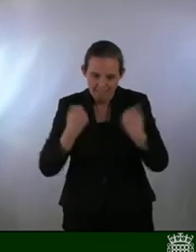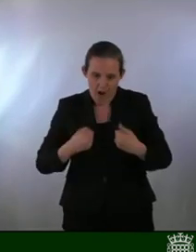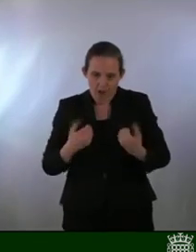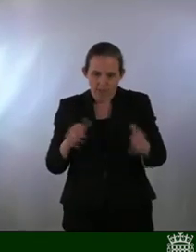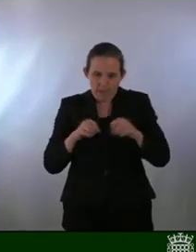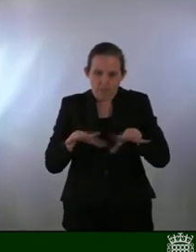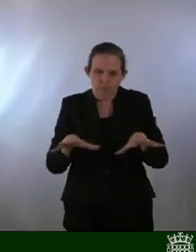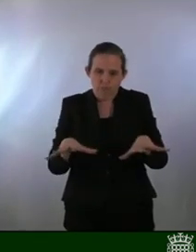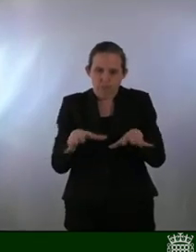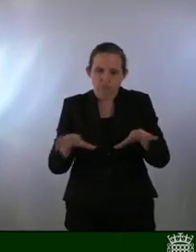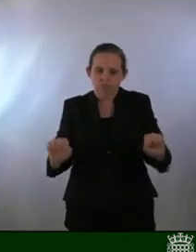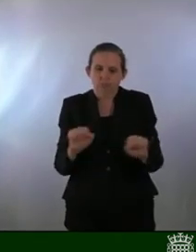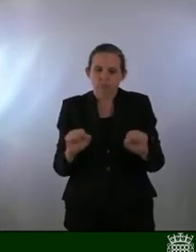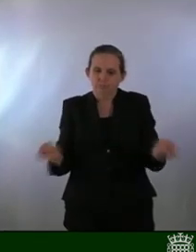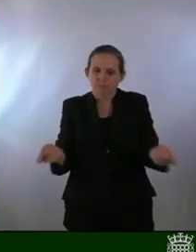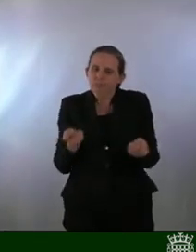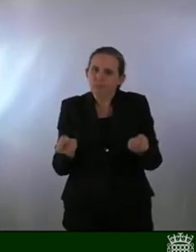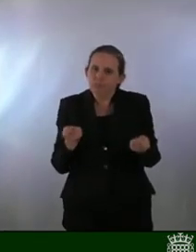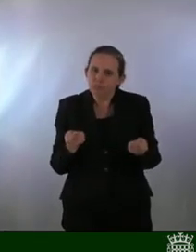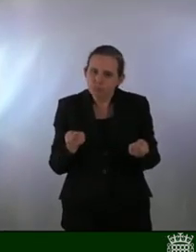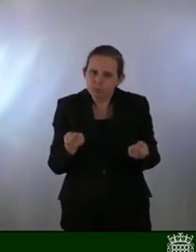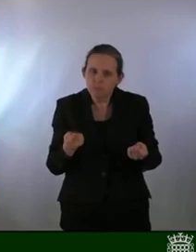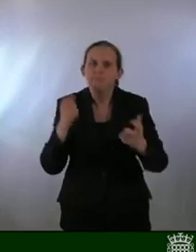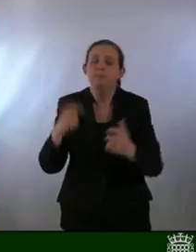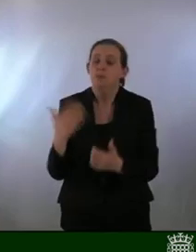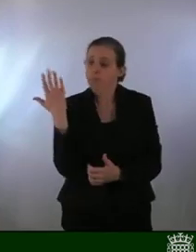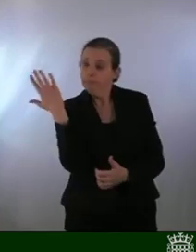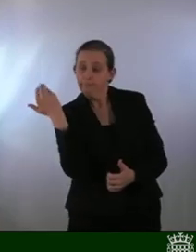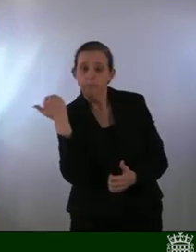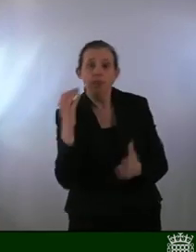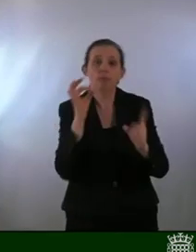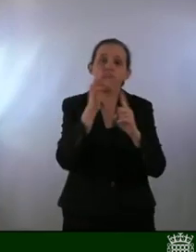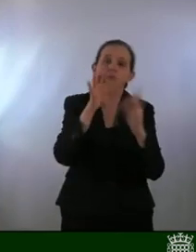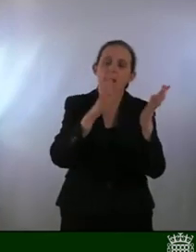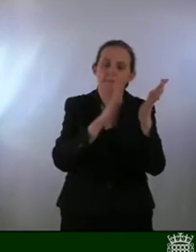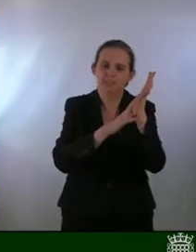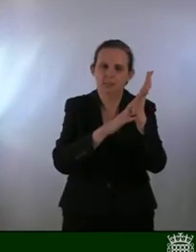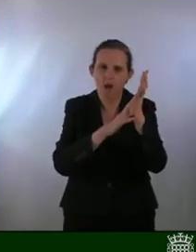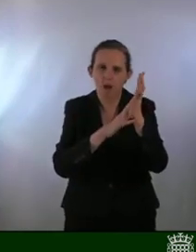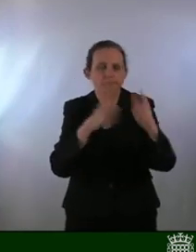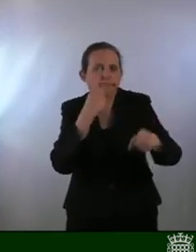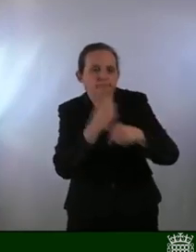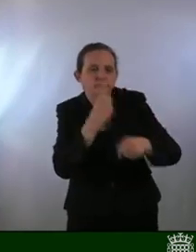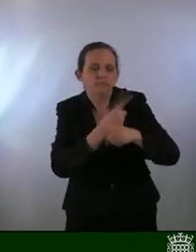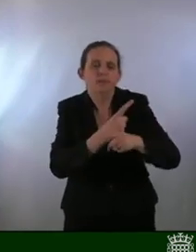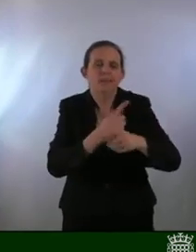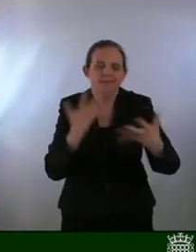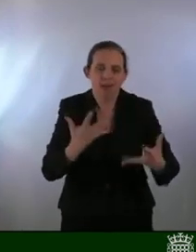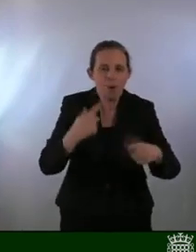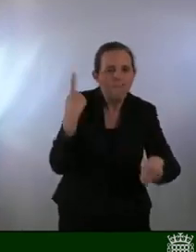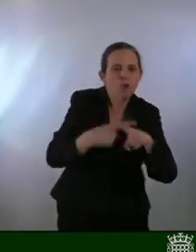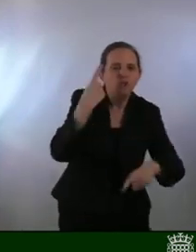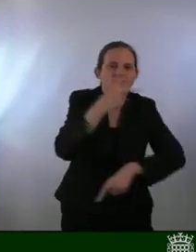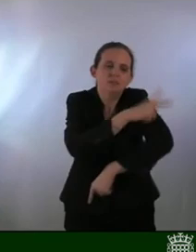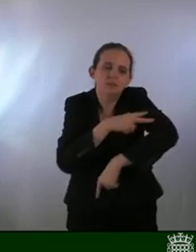He talked about, or indeed the briefing from the Prime Minister talked about not providing emergency services to large gatherings,